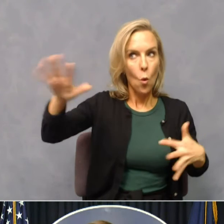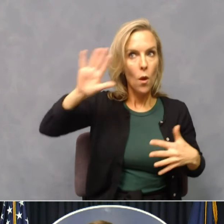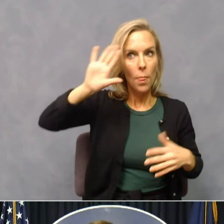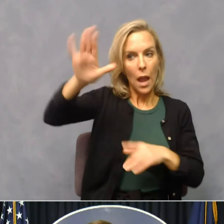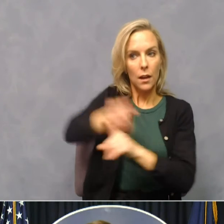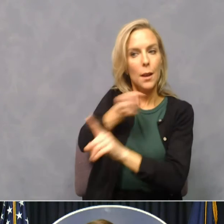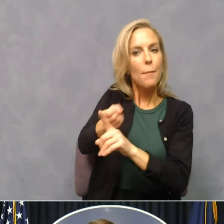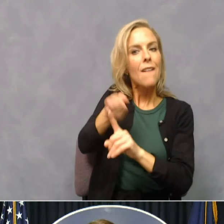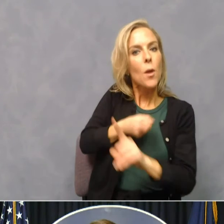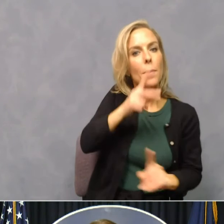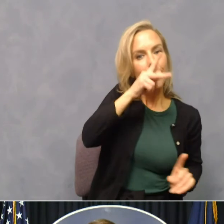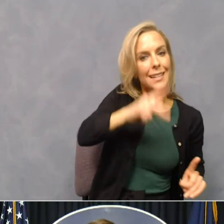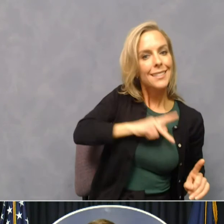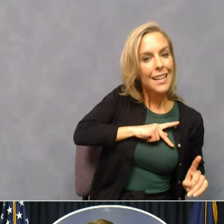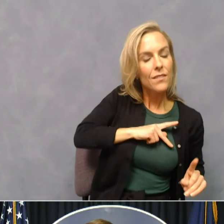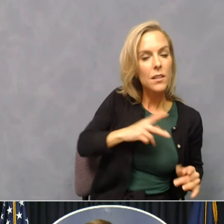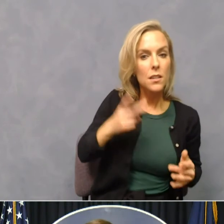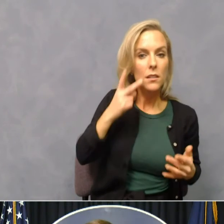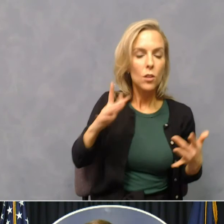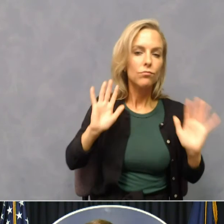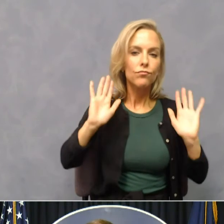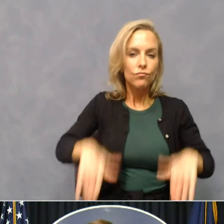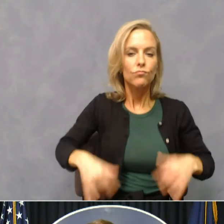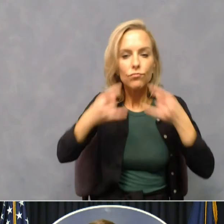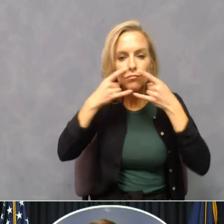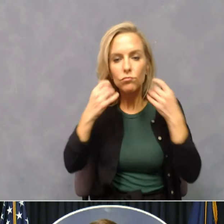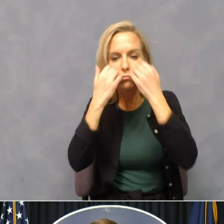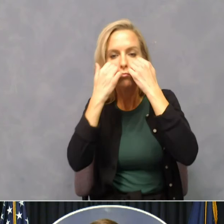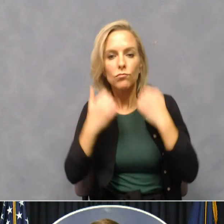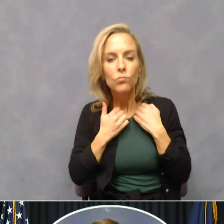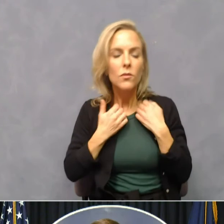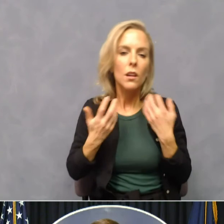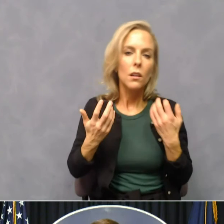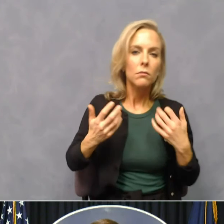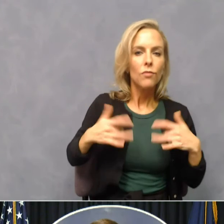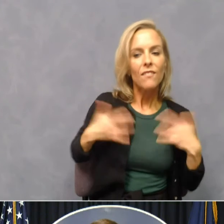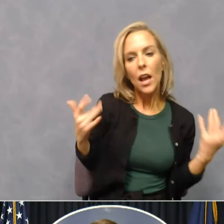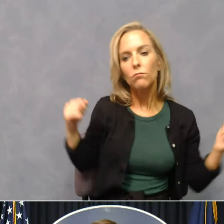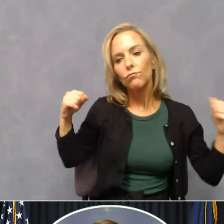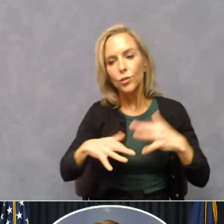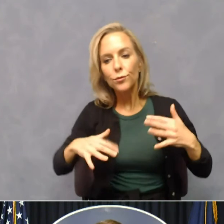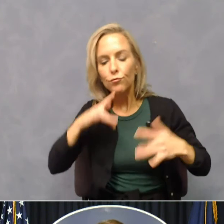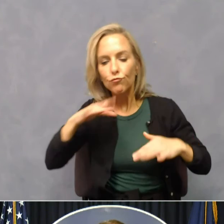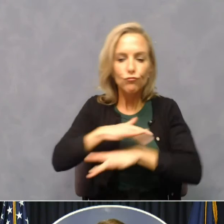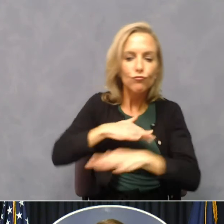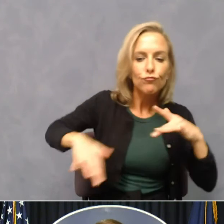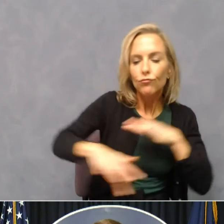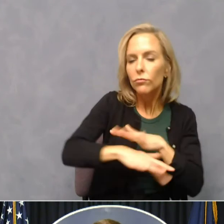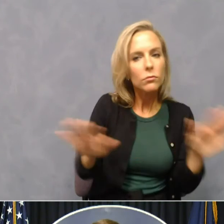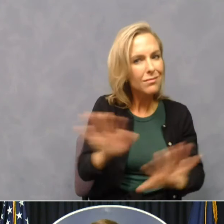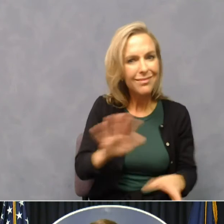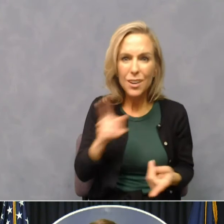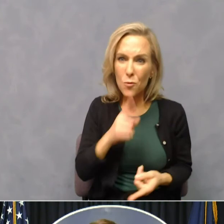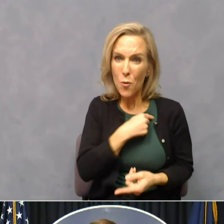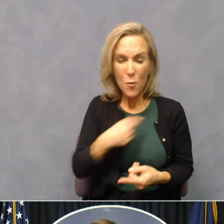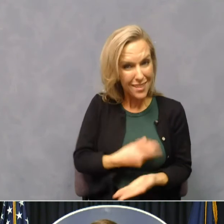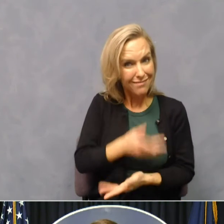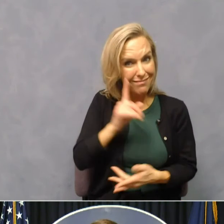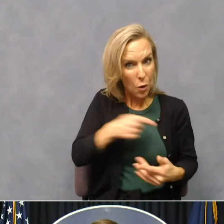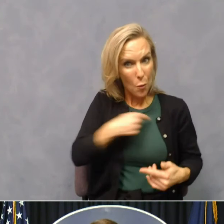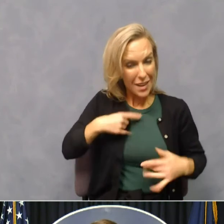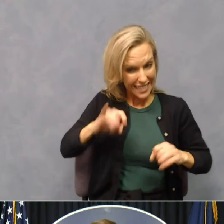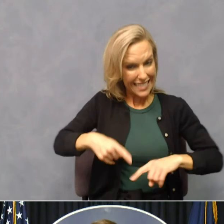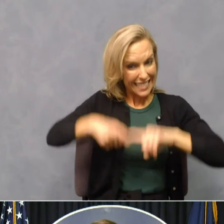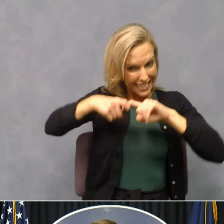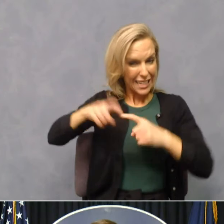start gathering a lot and taking off our masks, we can frustrate everything we've done. We have stopped the exponential growth from the third